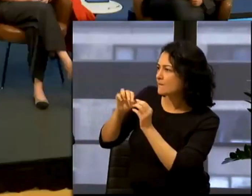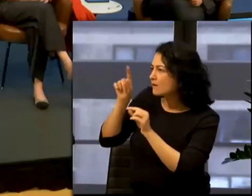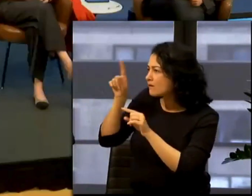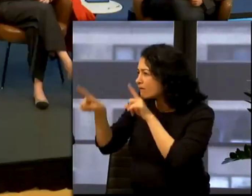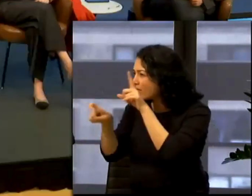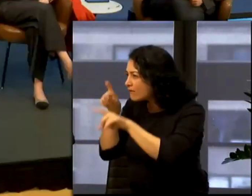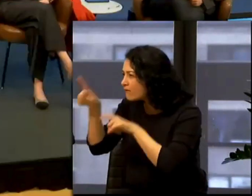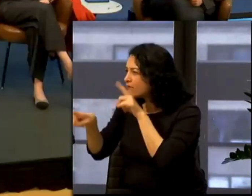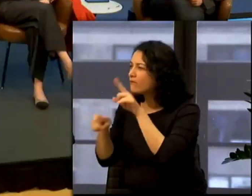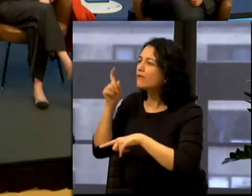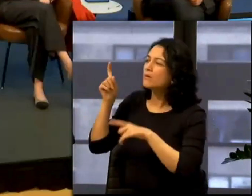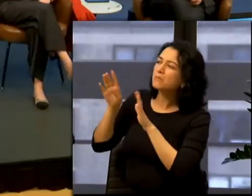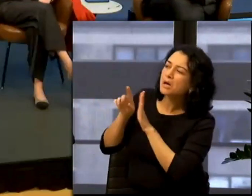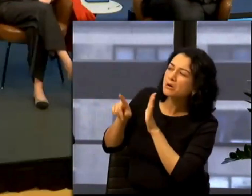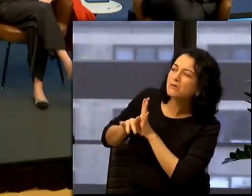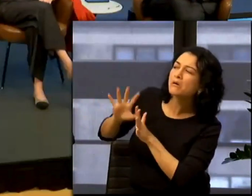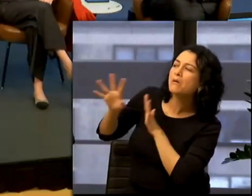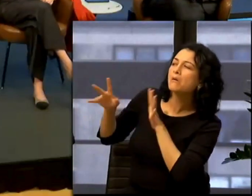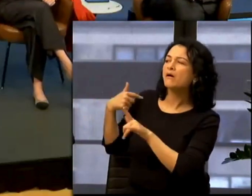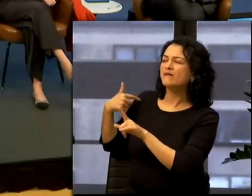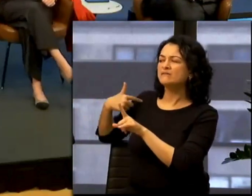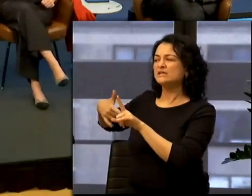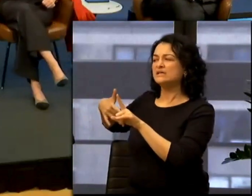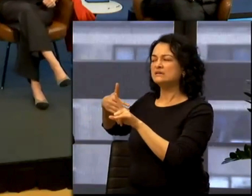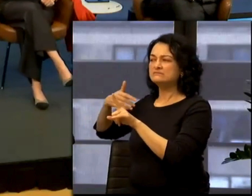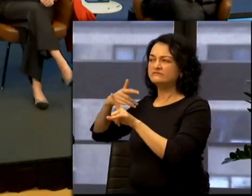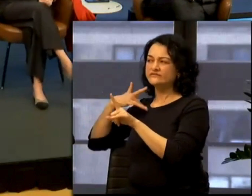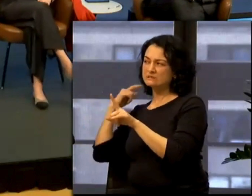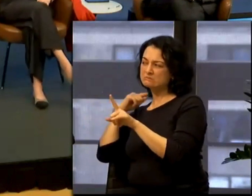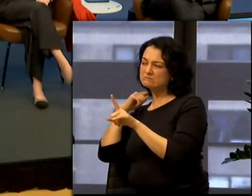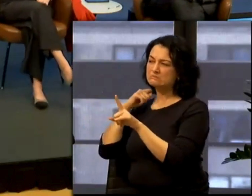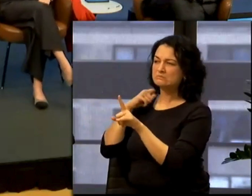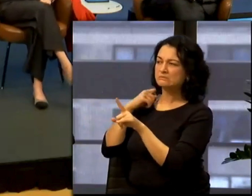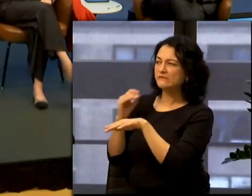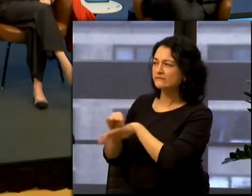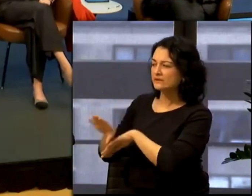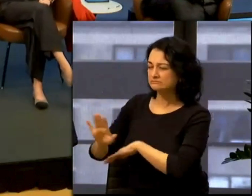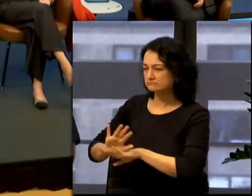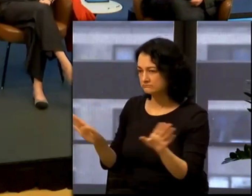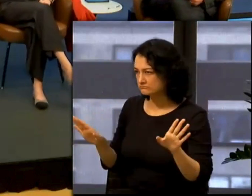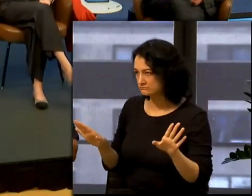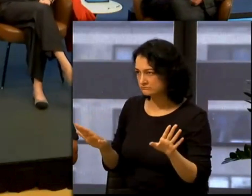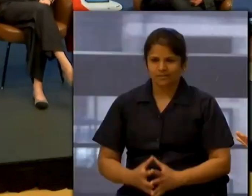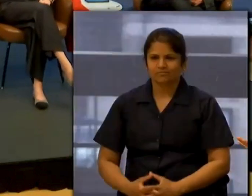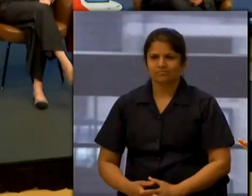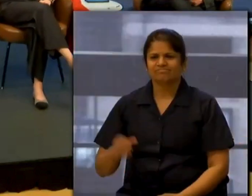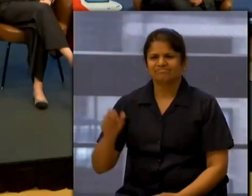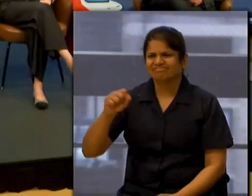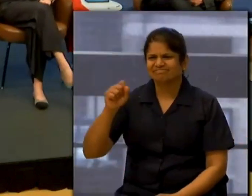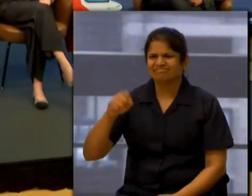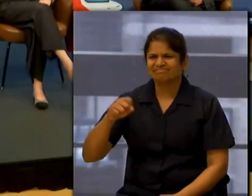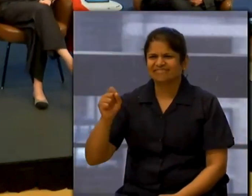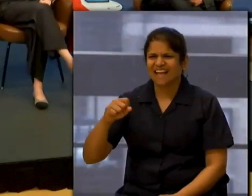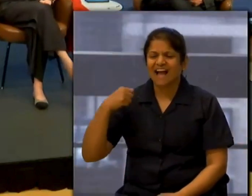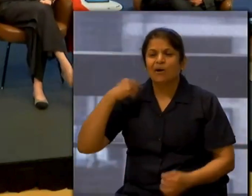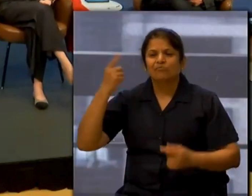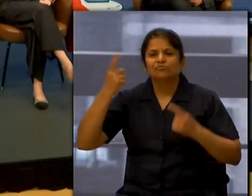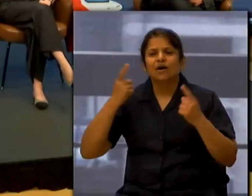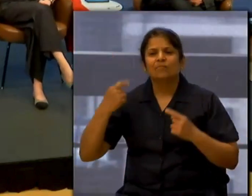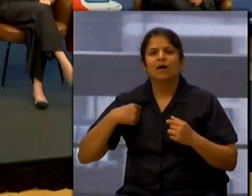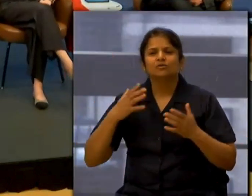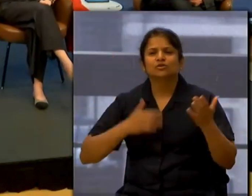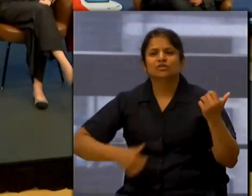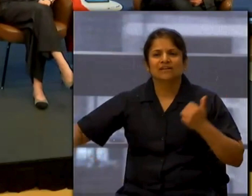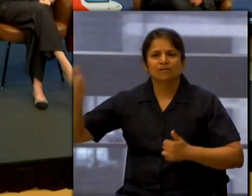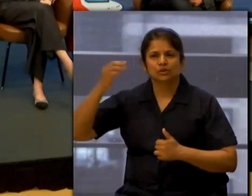Interesting. Yeah, I have thoughts. So I chair a nonprofit in Chicago called the Jewish Council on Urban Affairs. We work